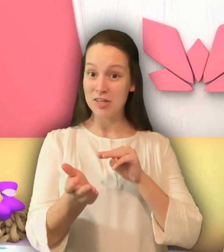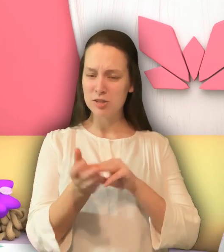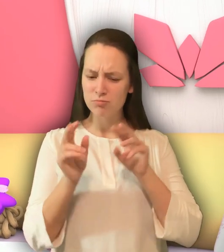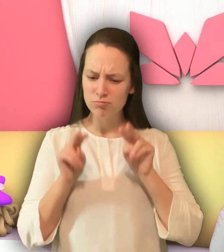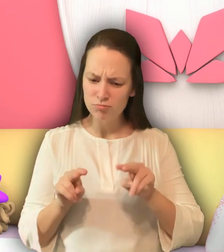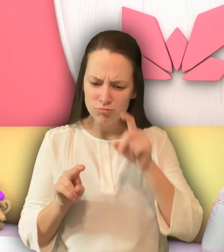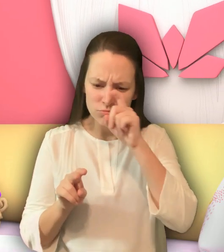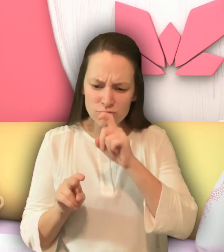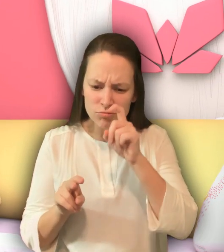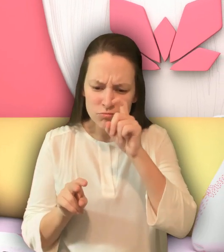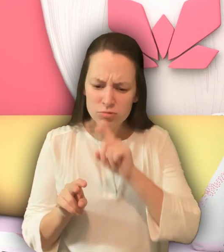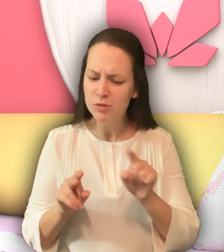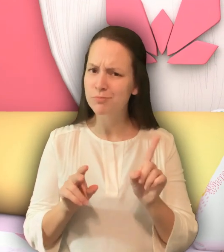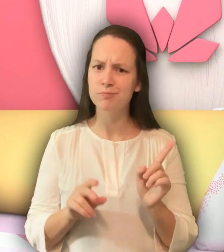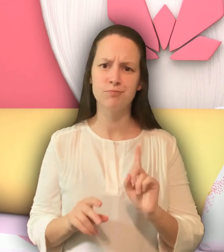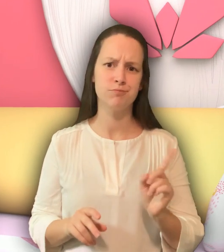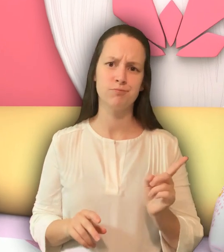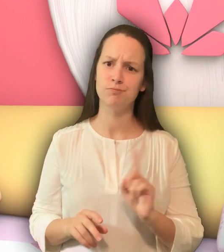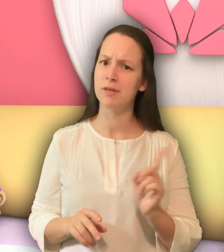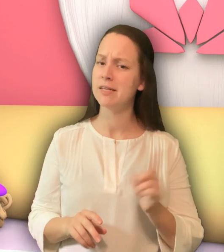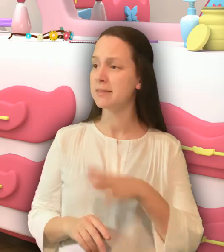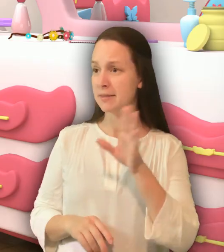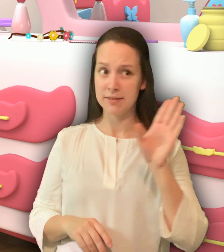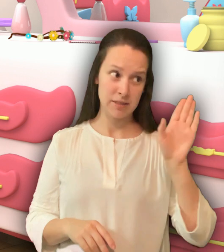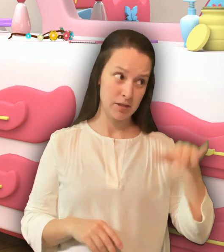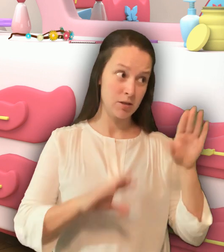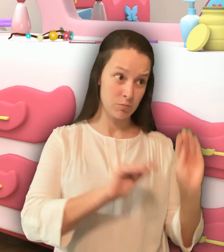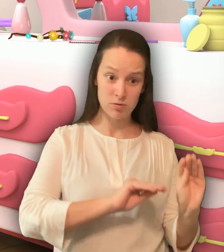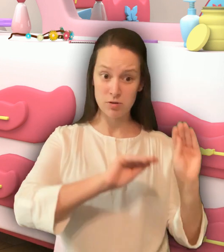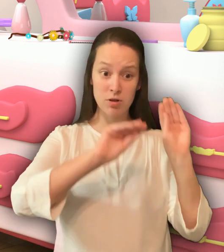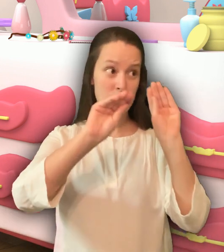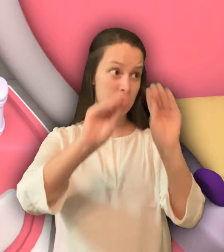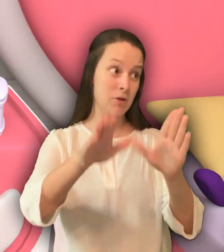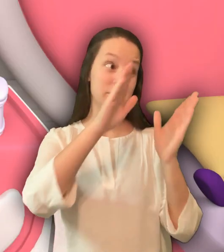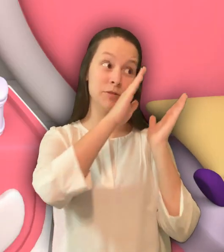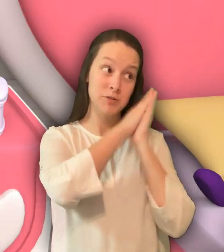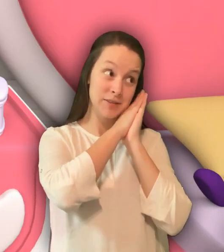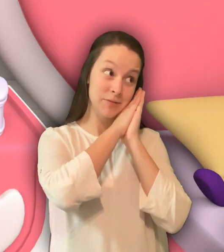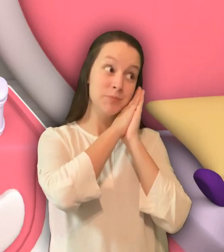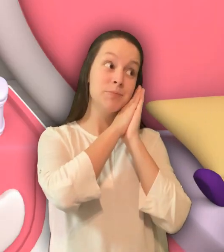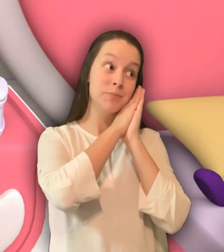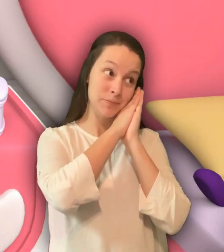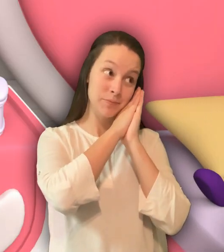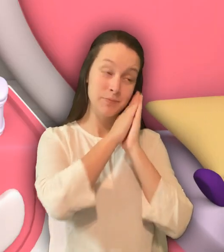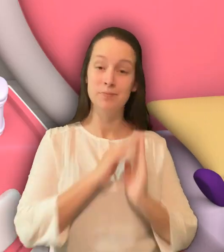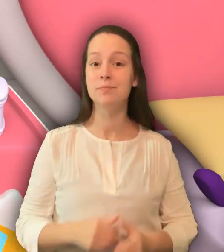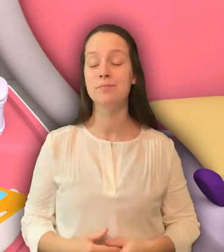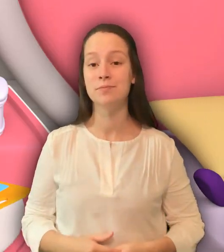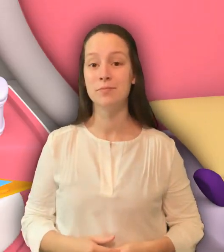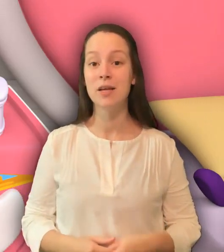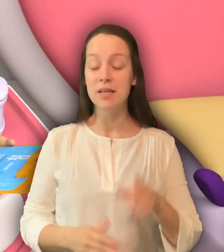He looked at the dolly and he shook his head And he said, Miss Polly put her straight to